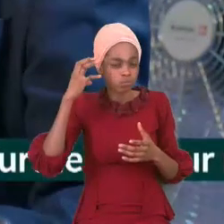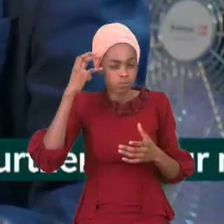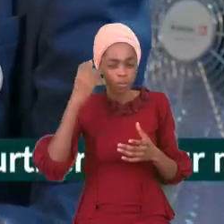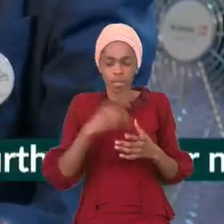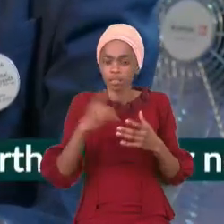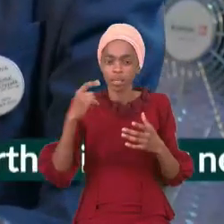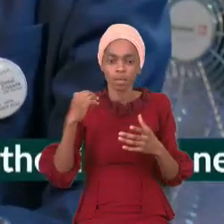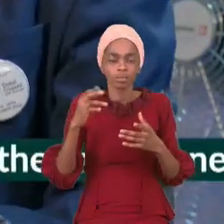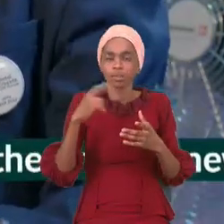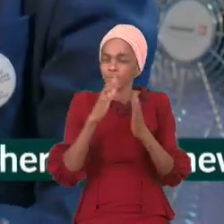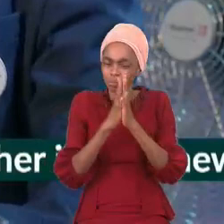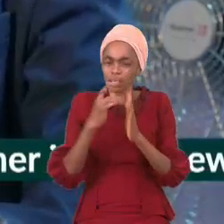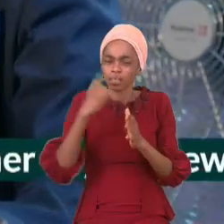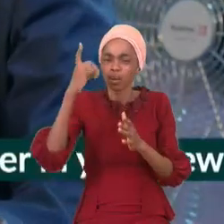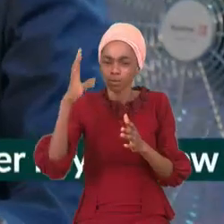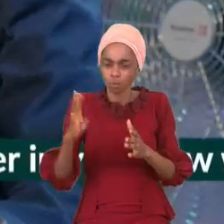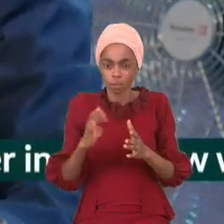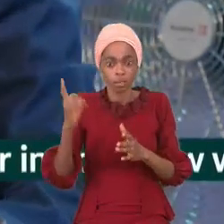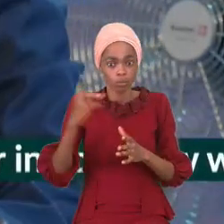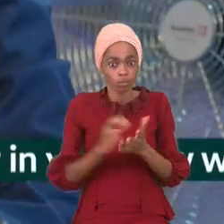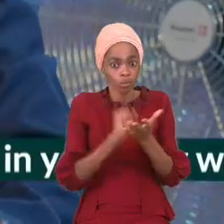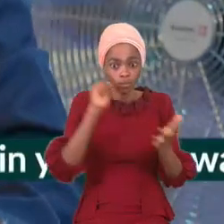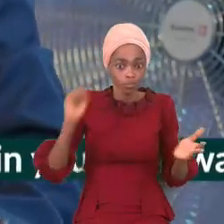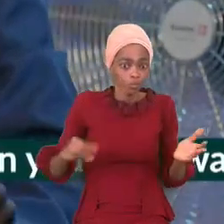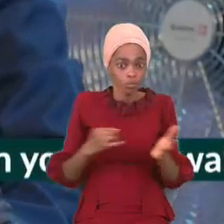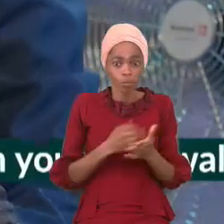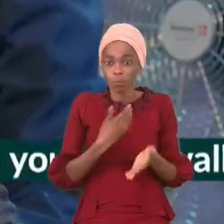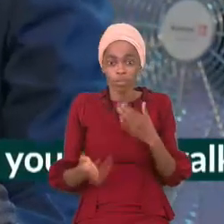And counselors, stay with the people